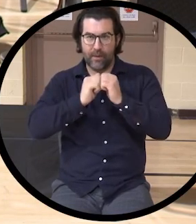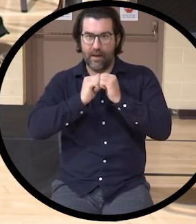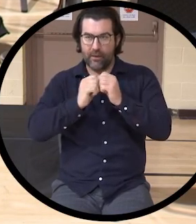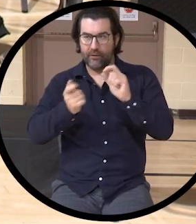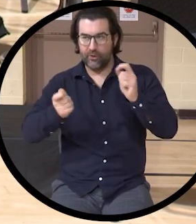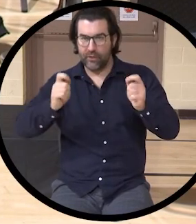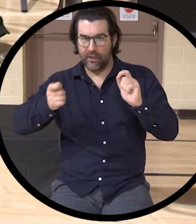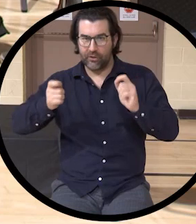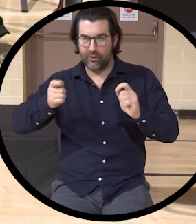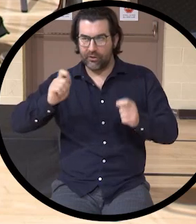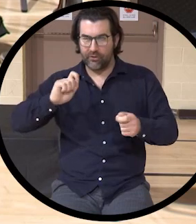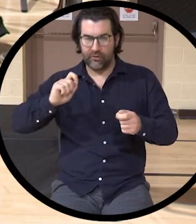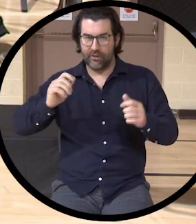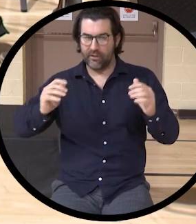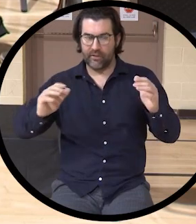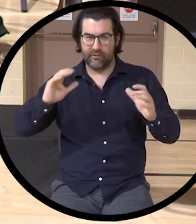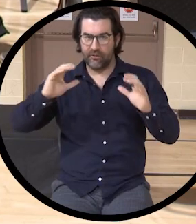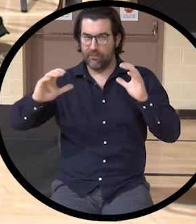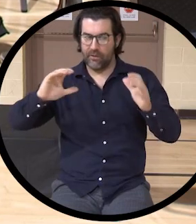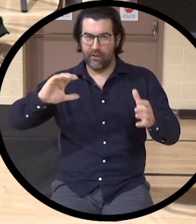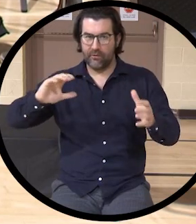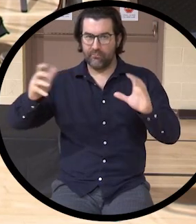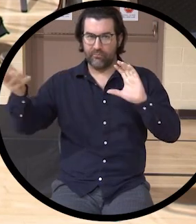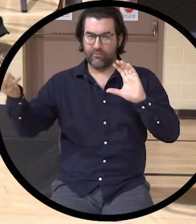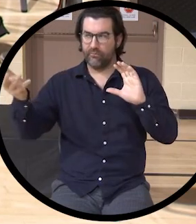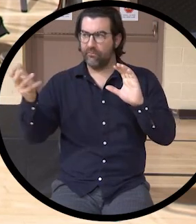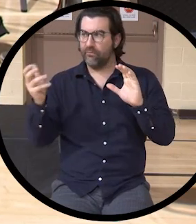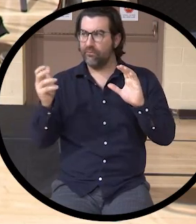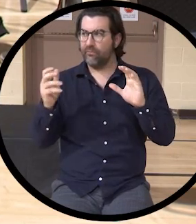are. So I guess the question